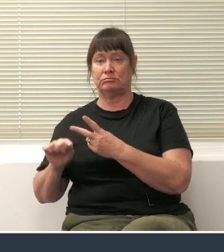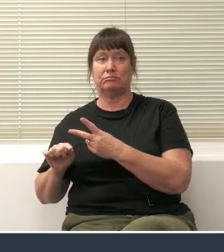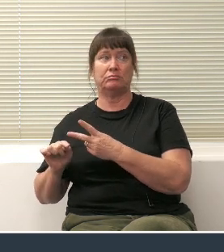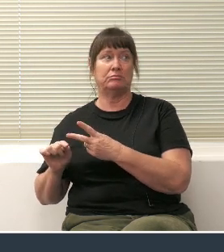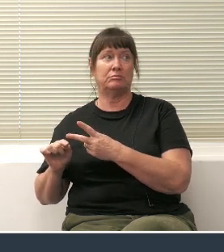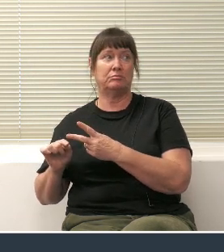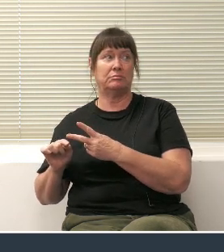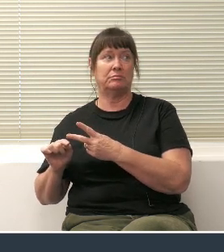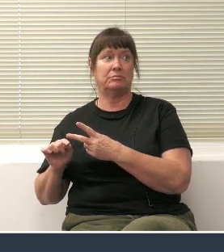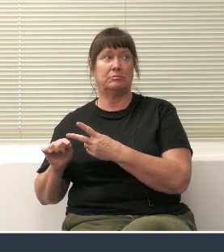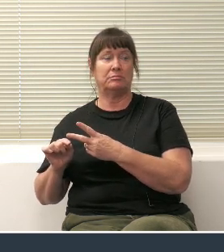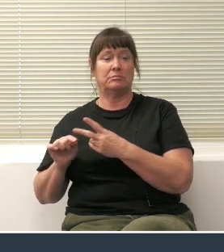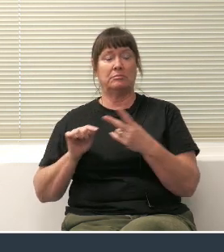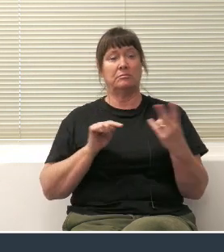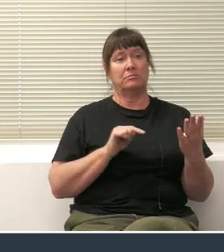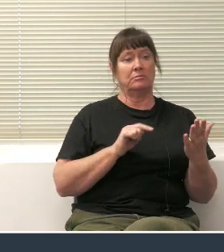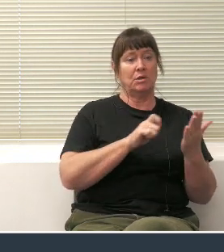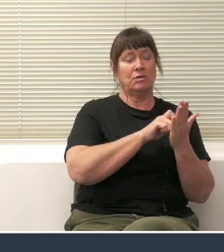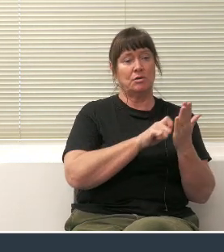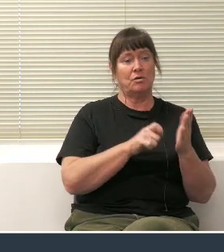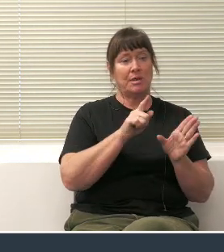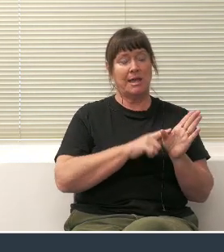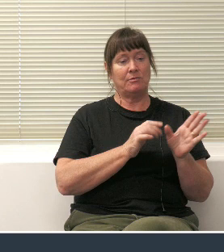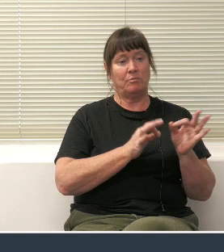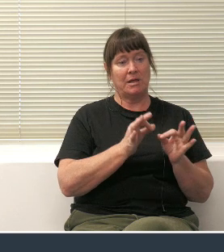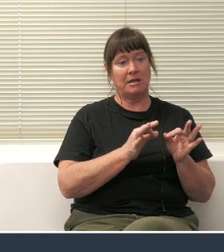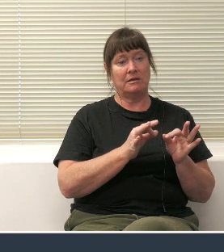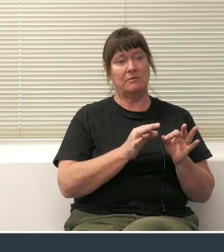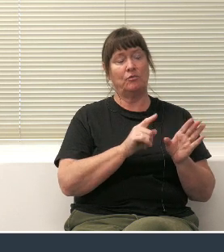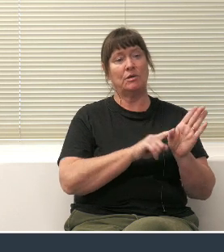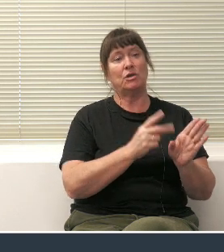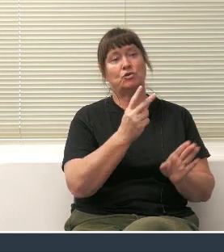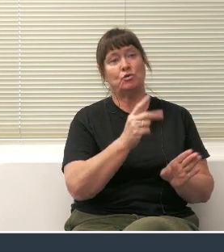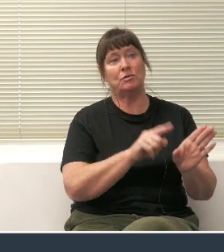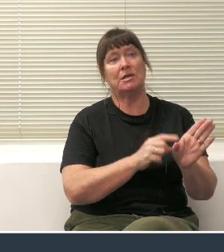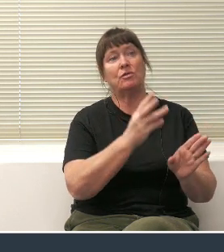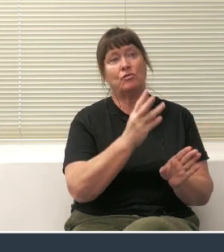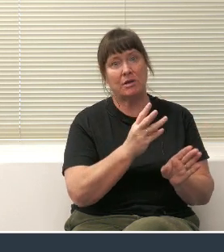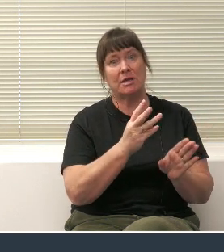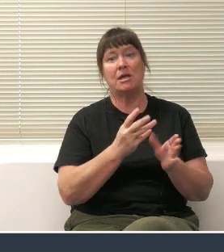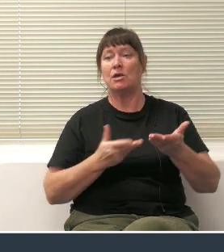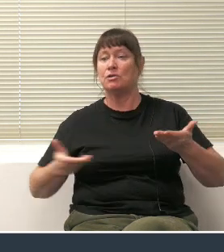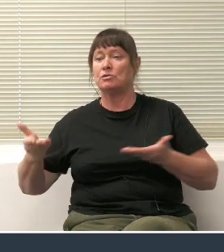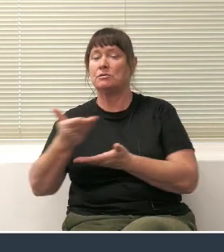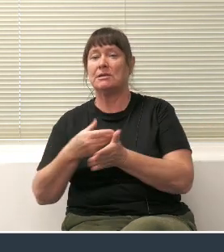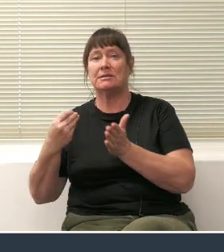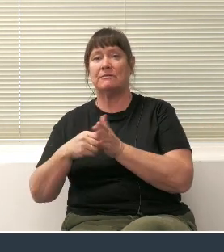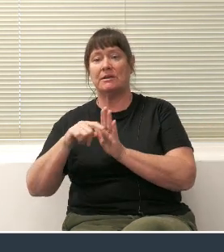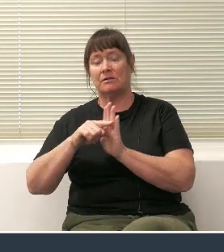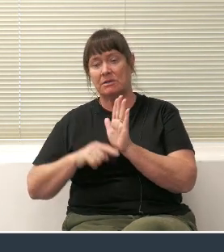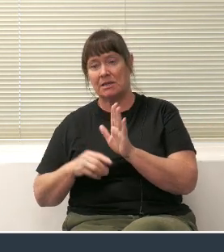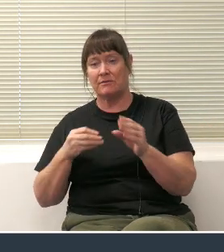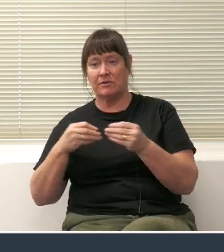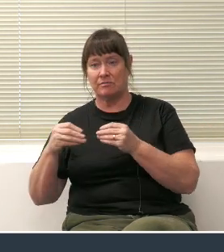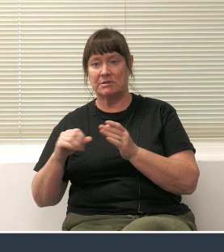1. 5, note the annual plan for years 2 and 3 to detail the ring fencing funding criteria for the resilience